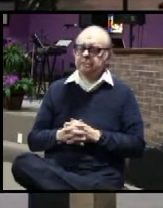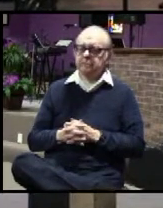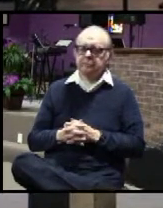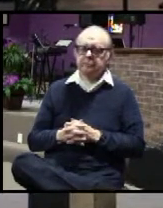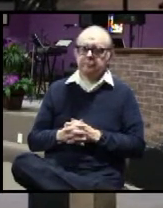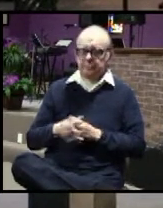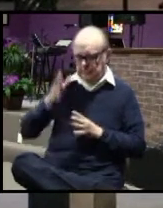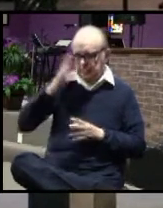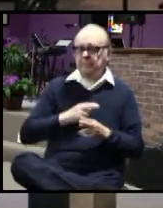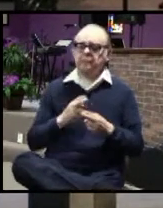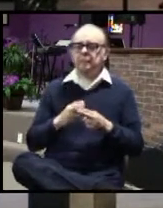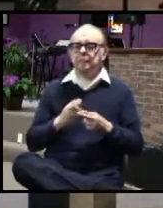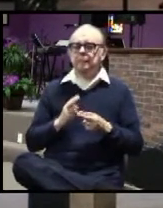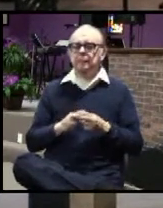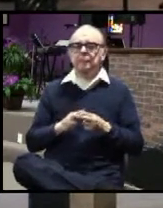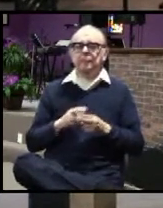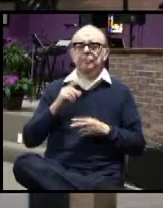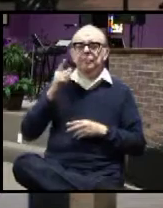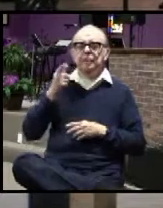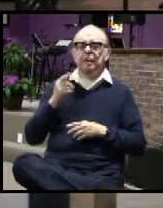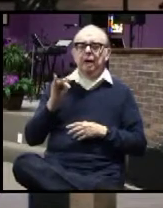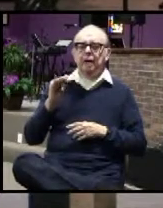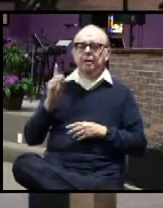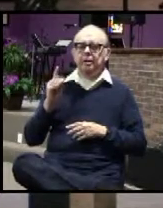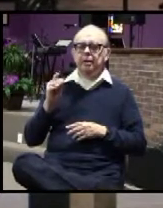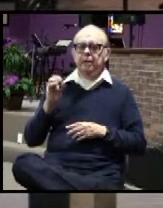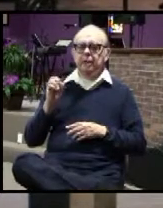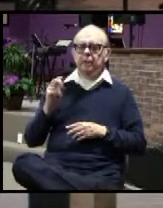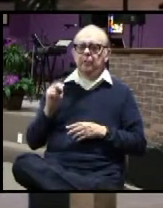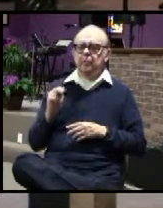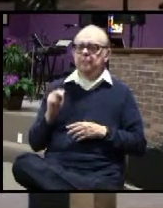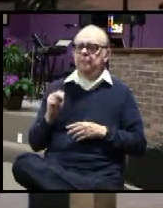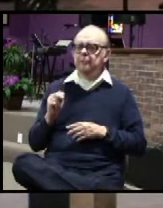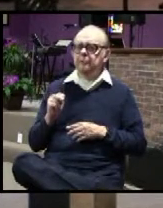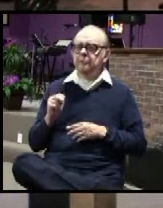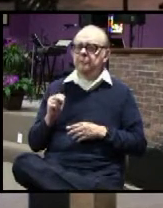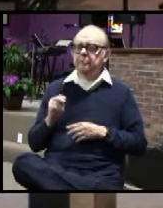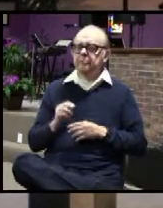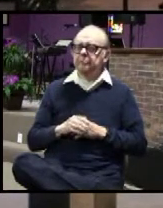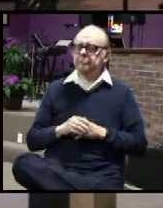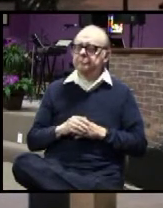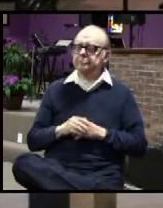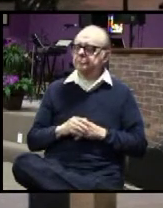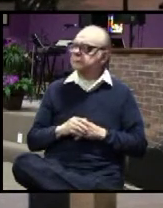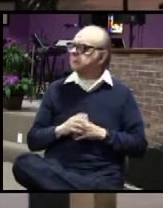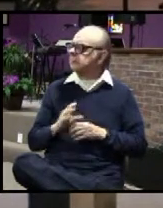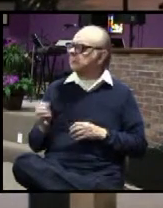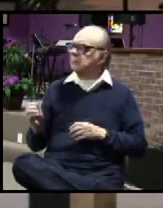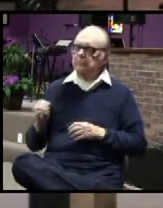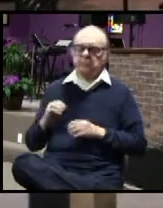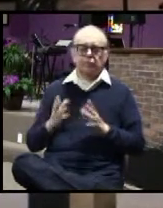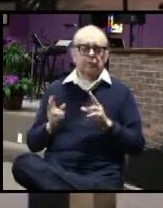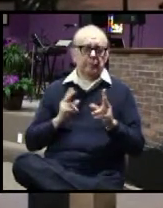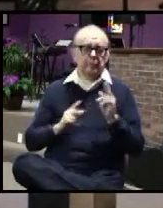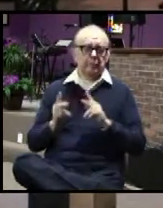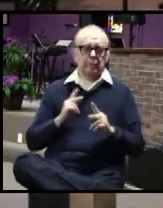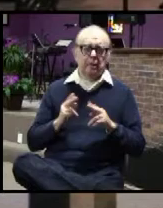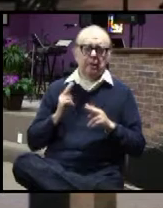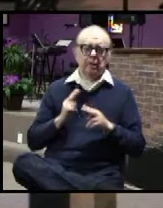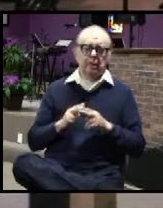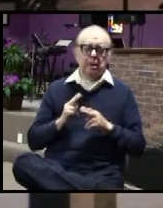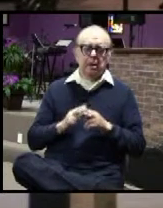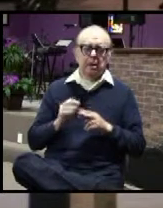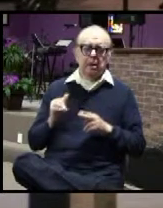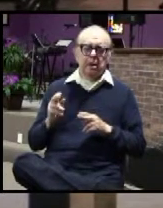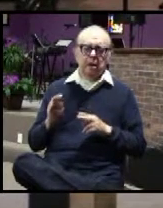there was a guy by the name of Gideon, okay? And there was a group of people called the